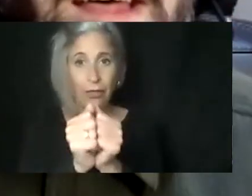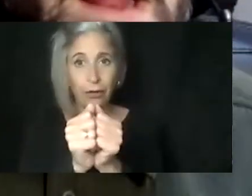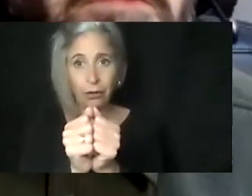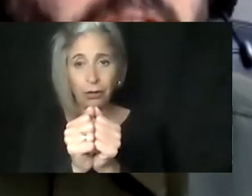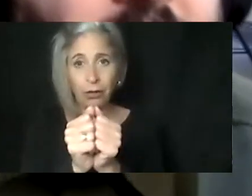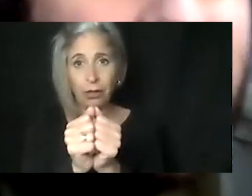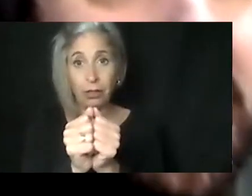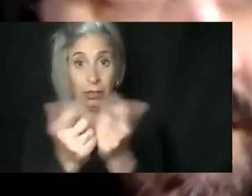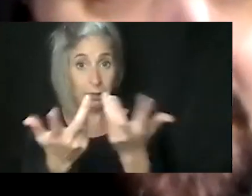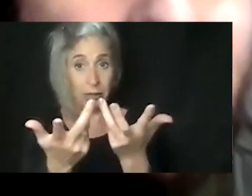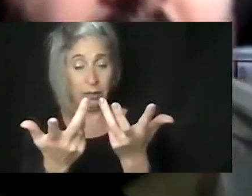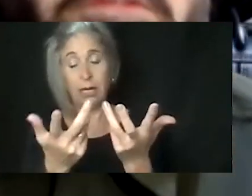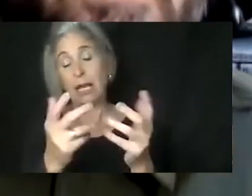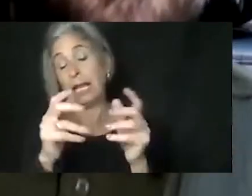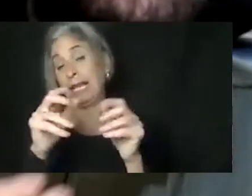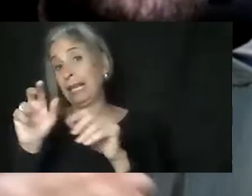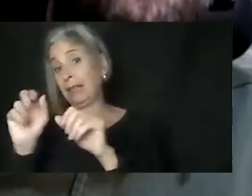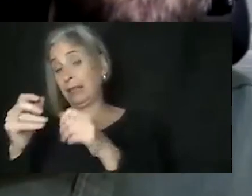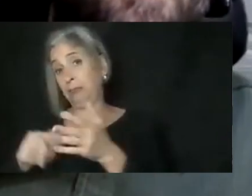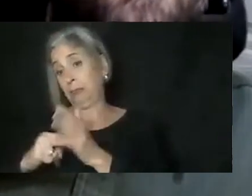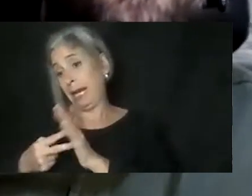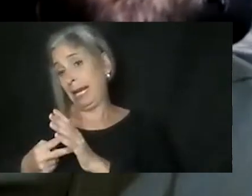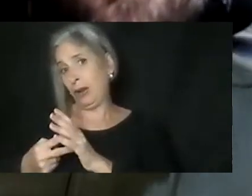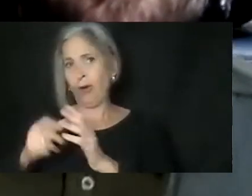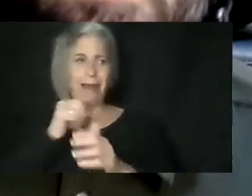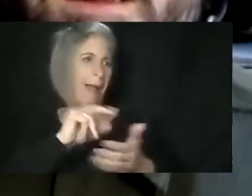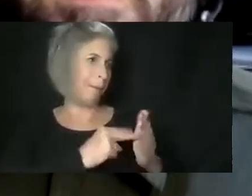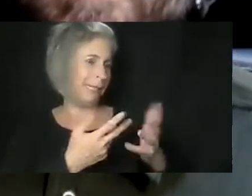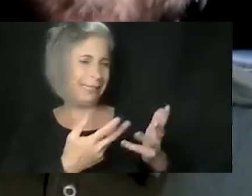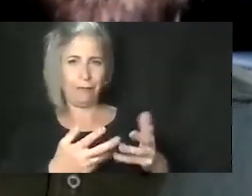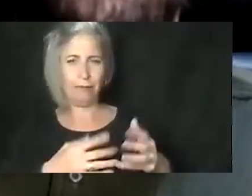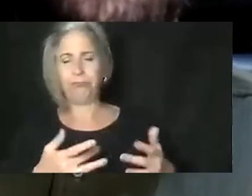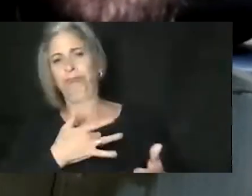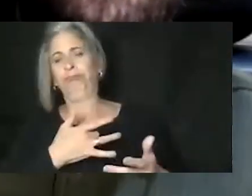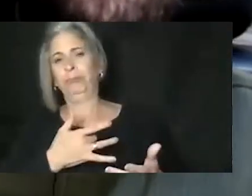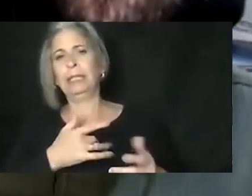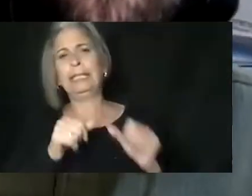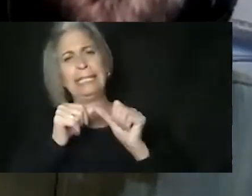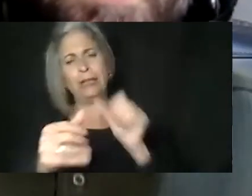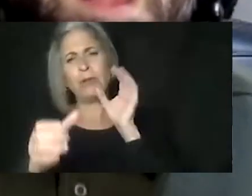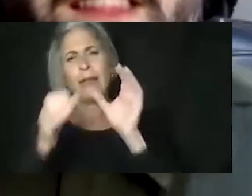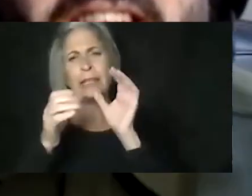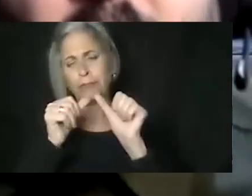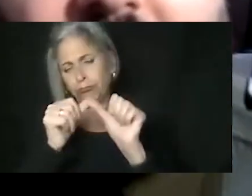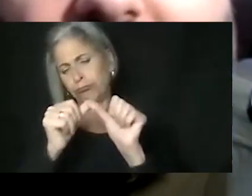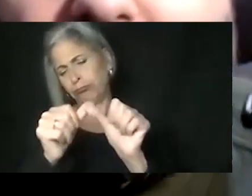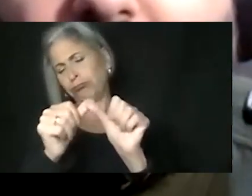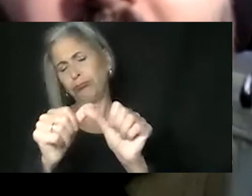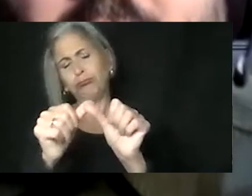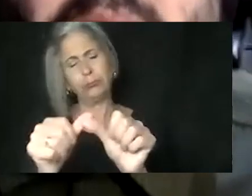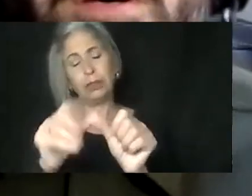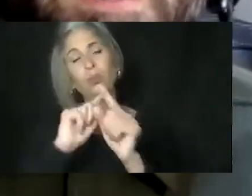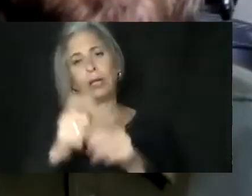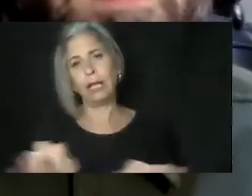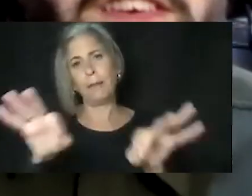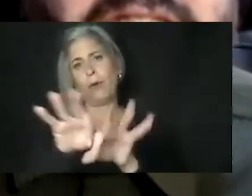Is that meaningful? Is that not meaningful? I mean, there's all kinds of discussions that are continuing to go on, and that's why it's so important